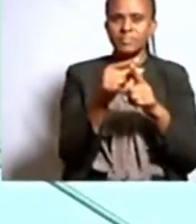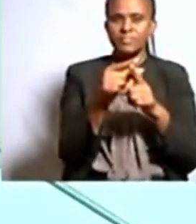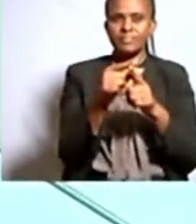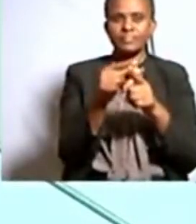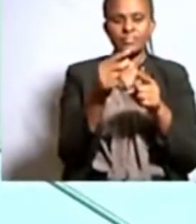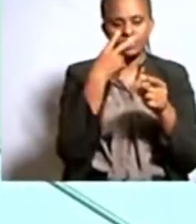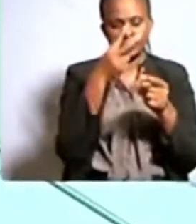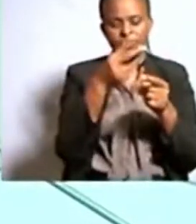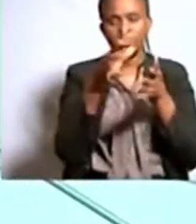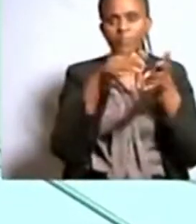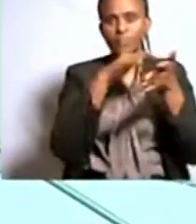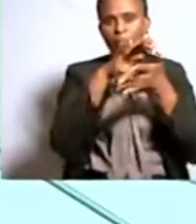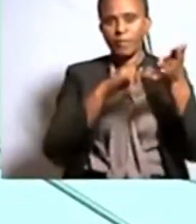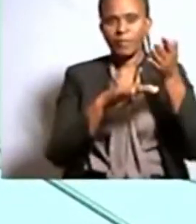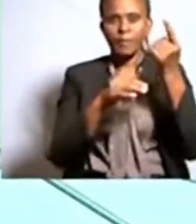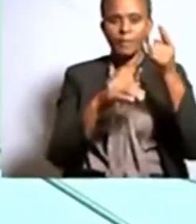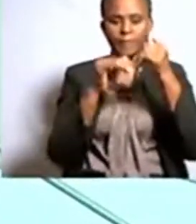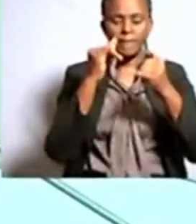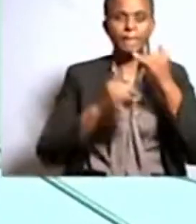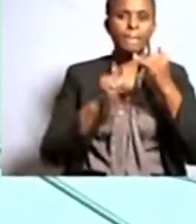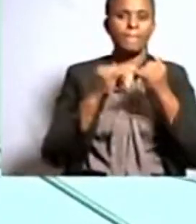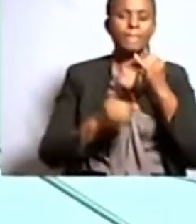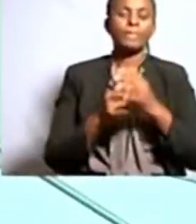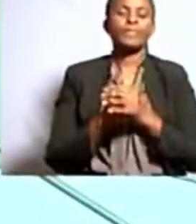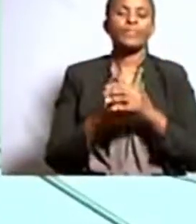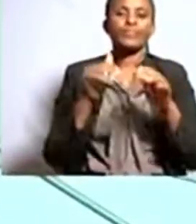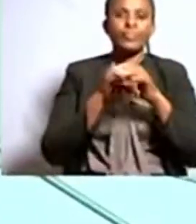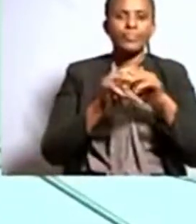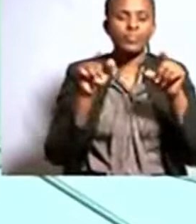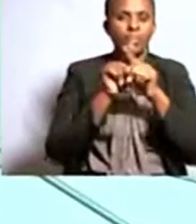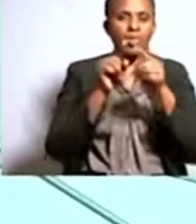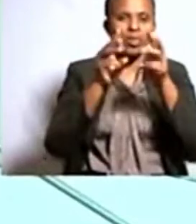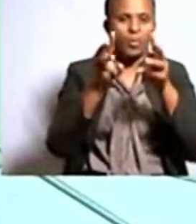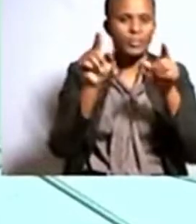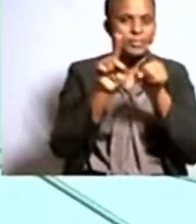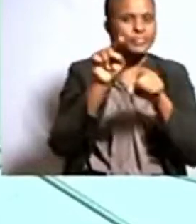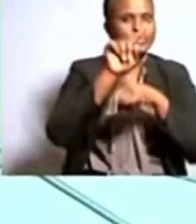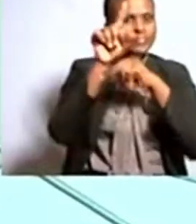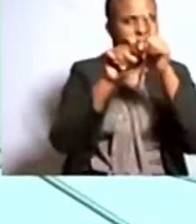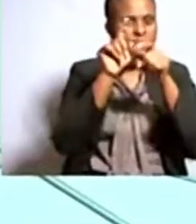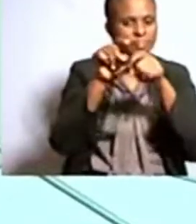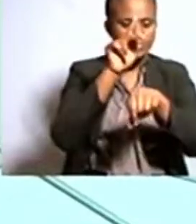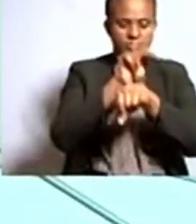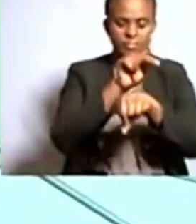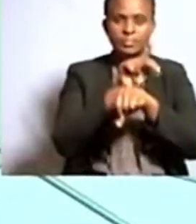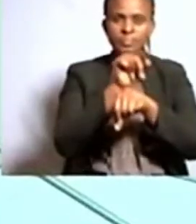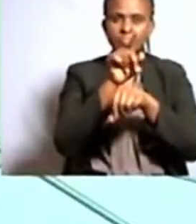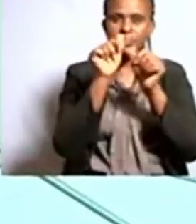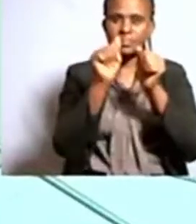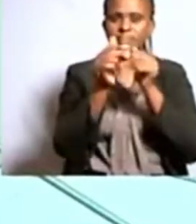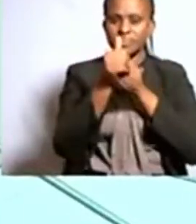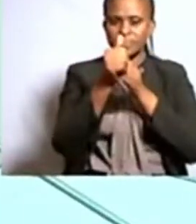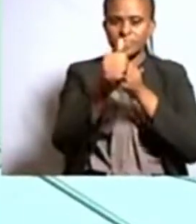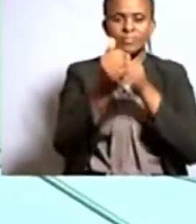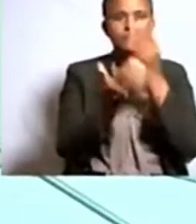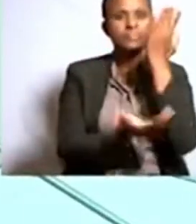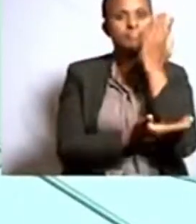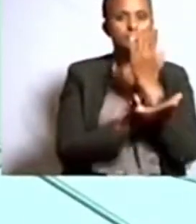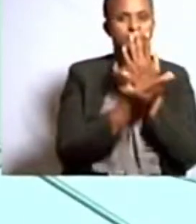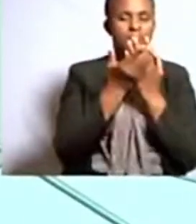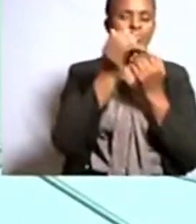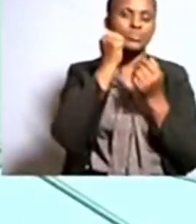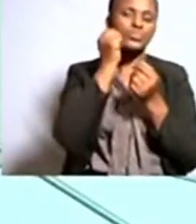See table 1 below. In this regard, it was questionable whether the project would lead to improved household incomes